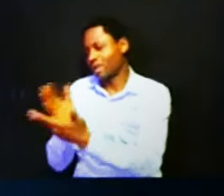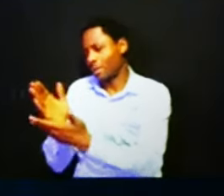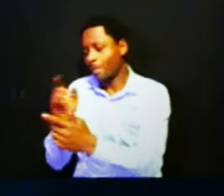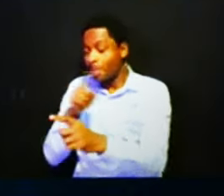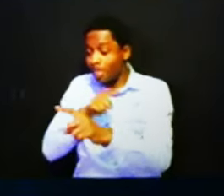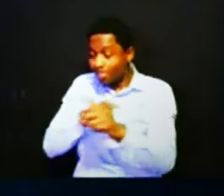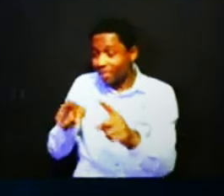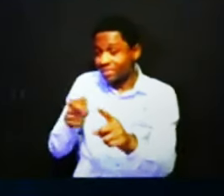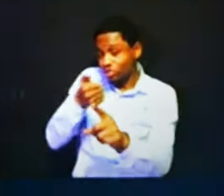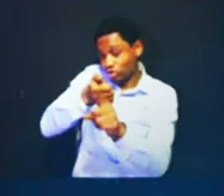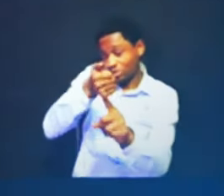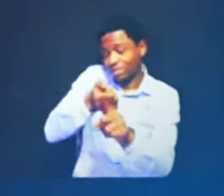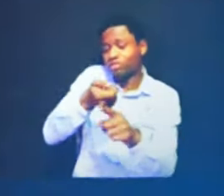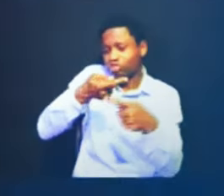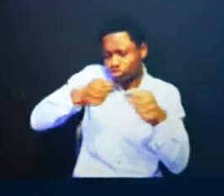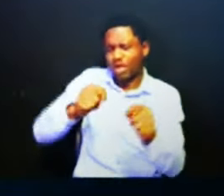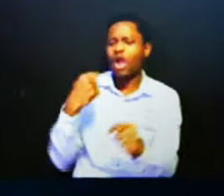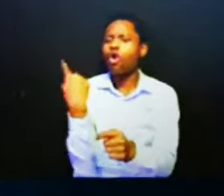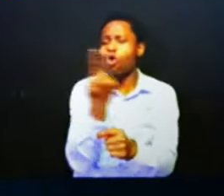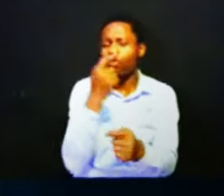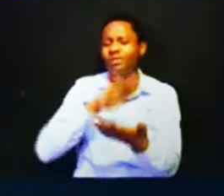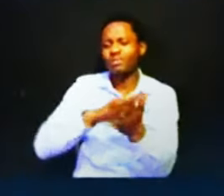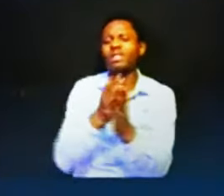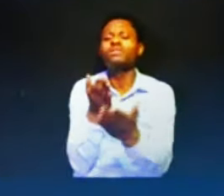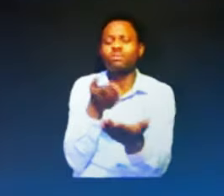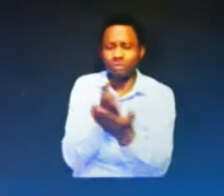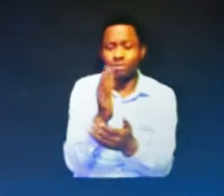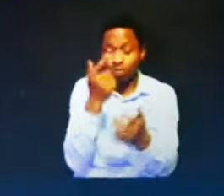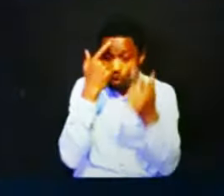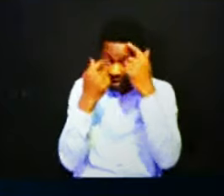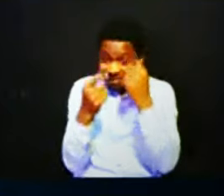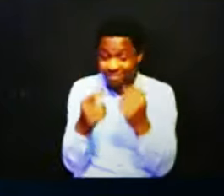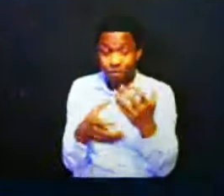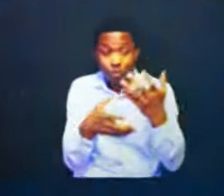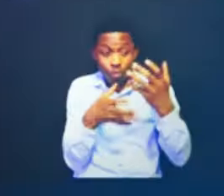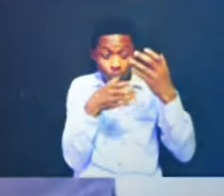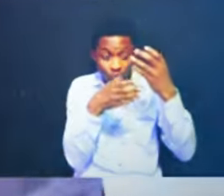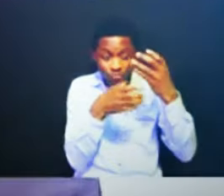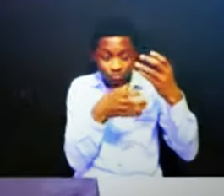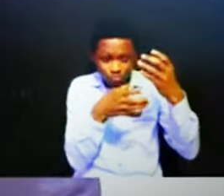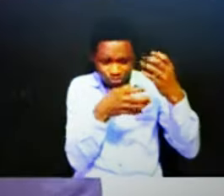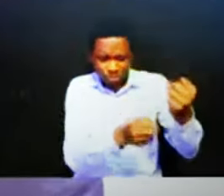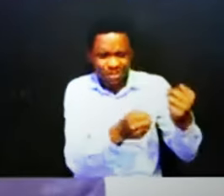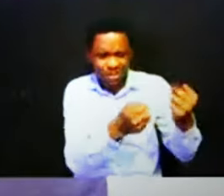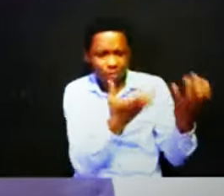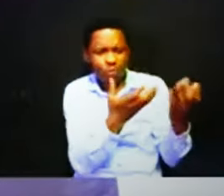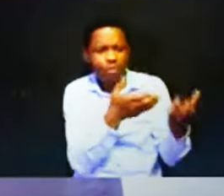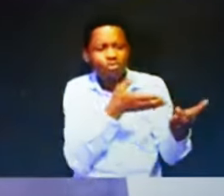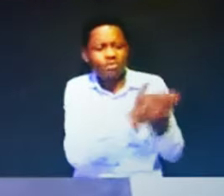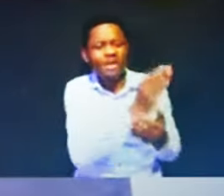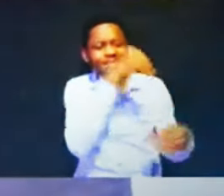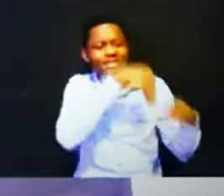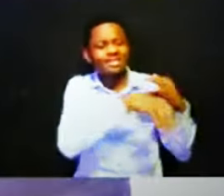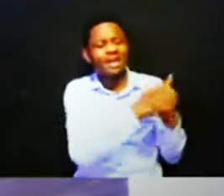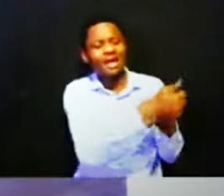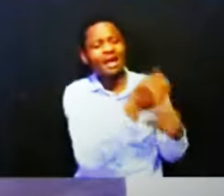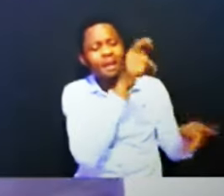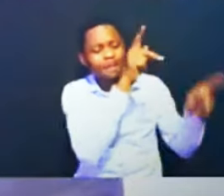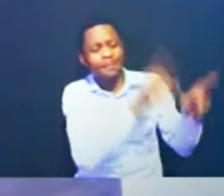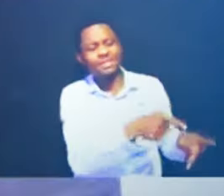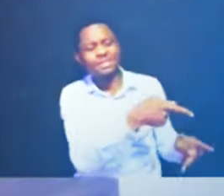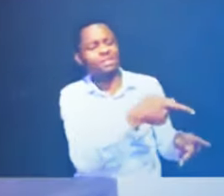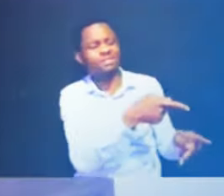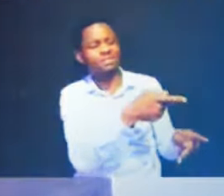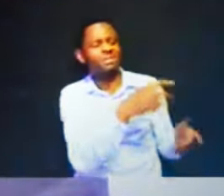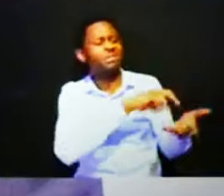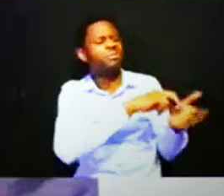Because you may not get it. But if you are conscious of righteousness, then you